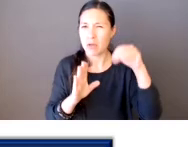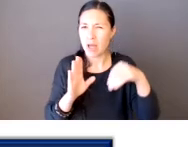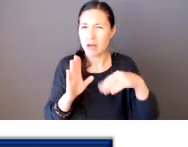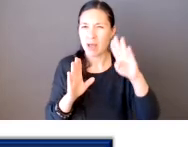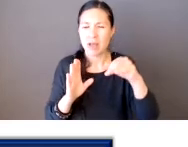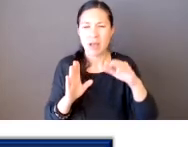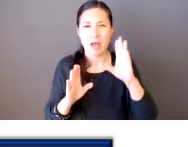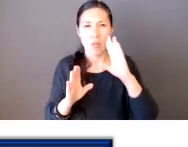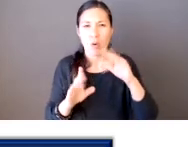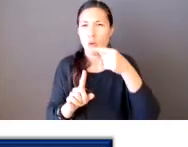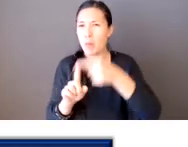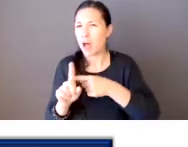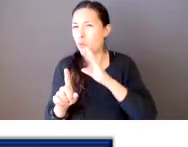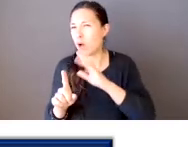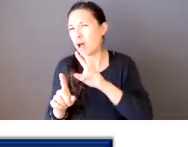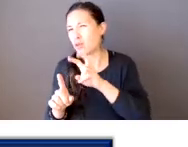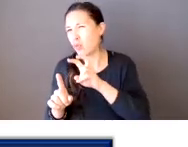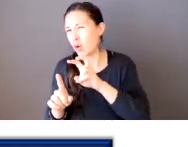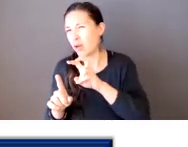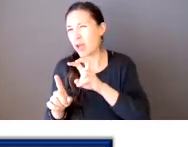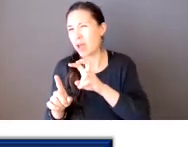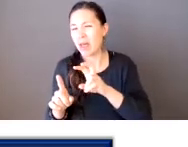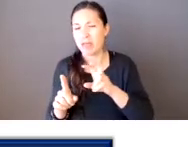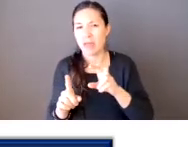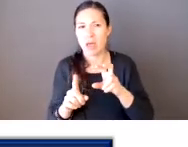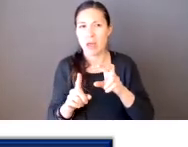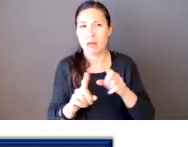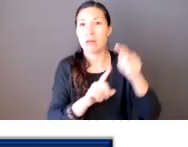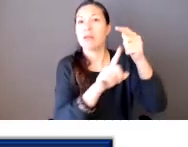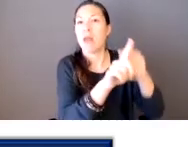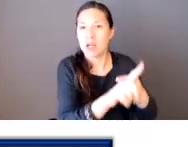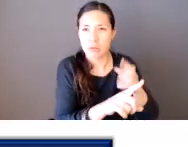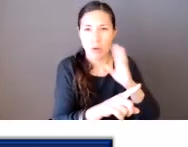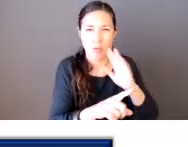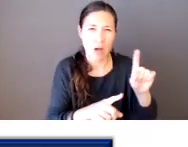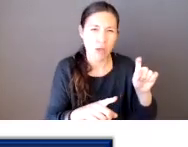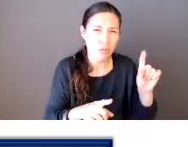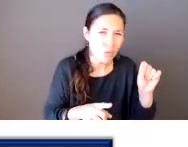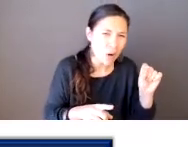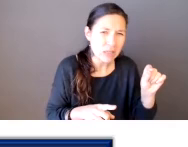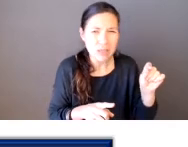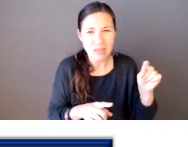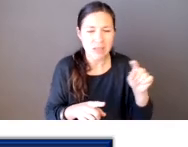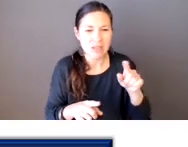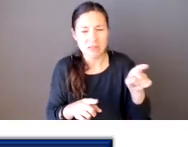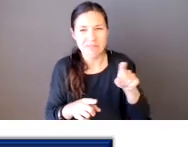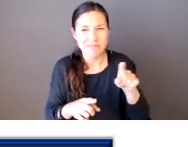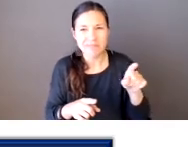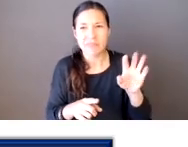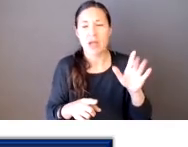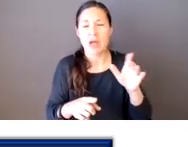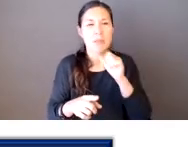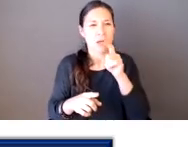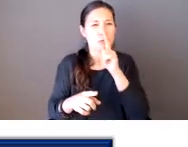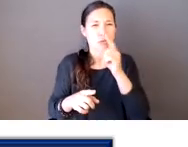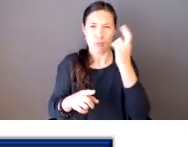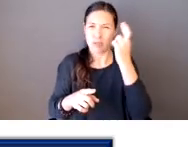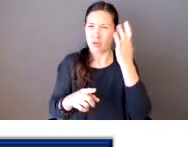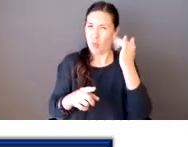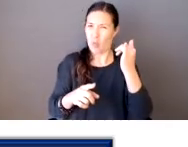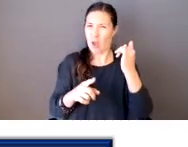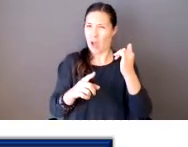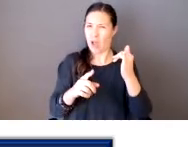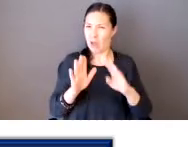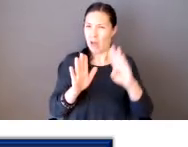200 one month, and then they'll dip to maybe 120 the next month. And we're really not able to kind of figure out the pattern or why, but